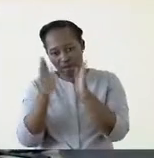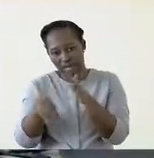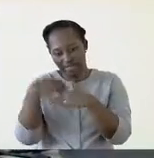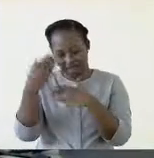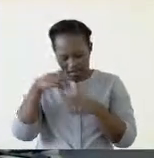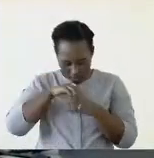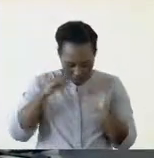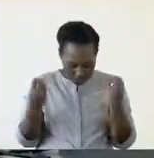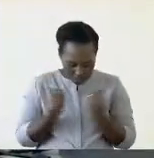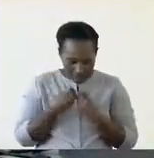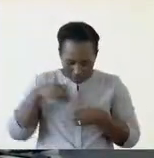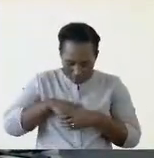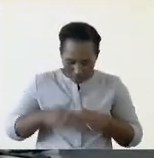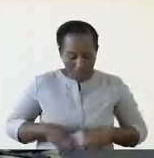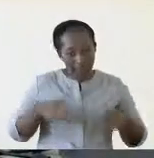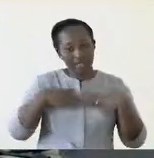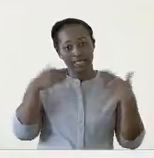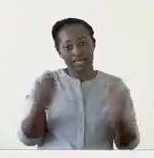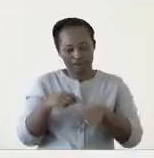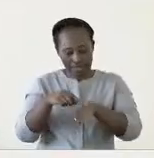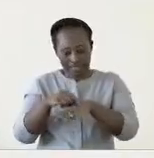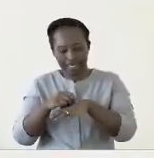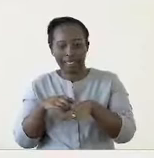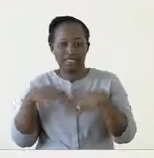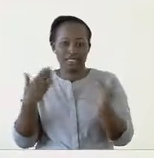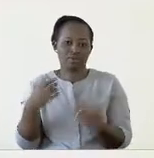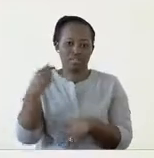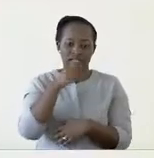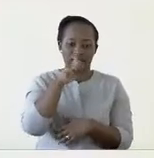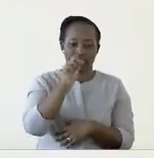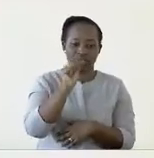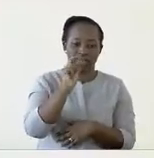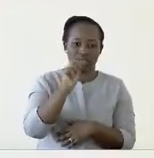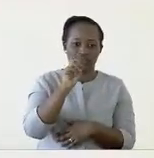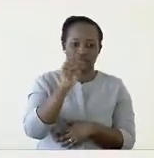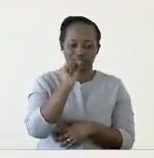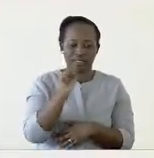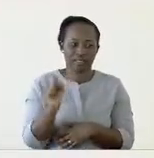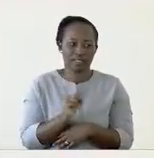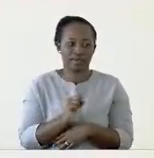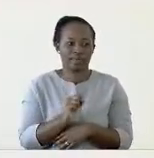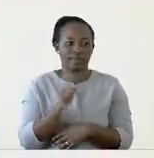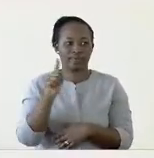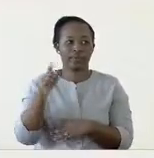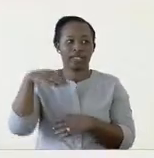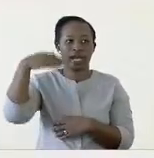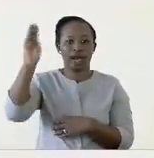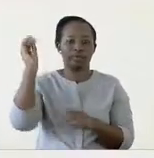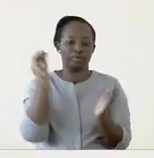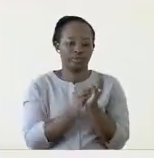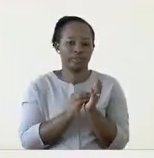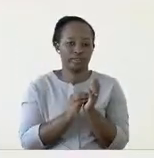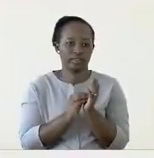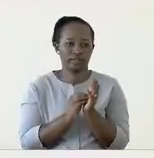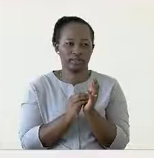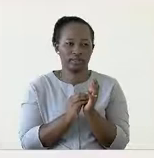organs or glands or tissues that are instructed to adjust and to adjust the output to